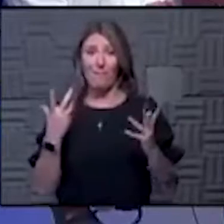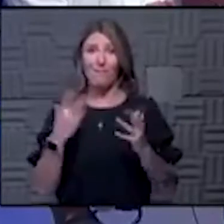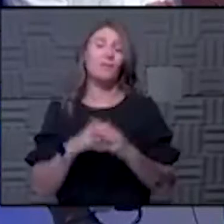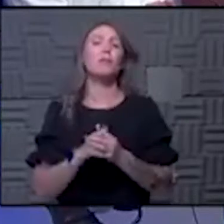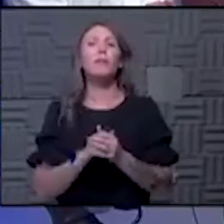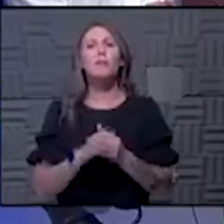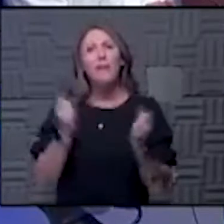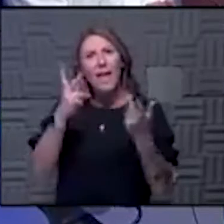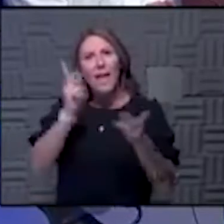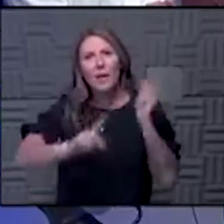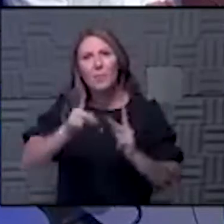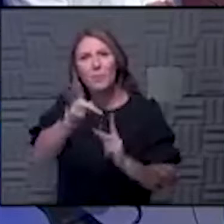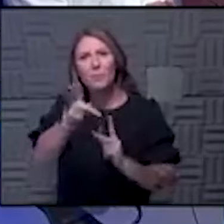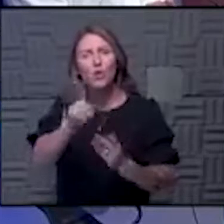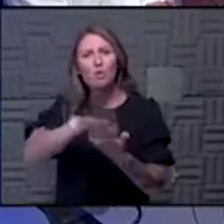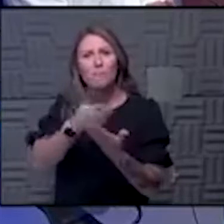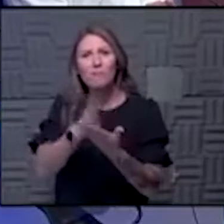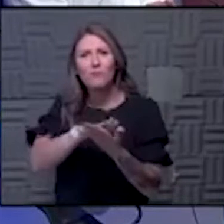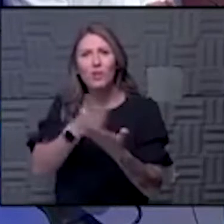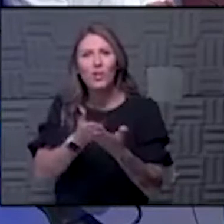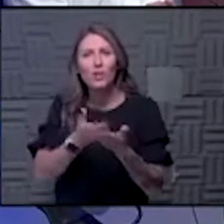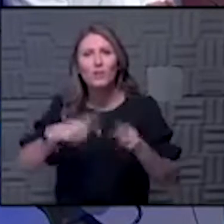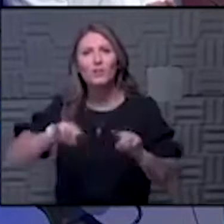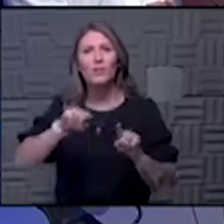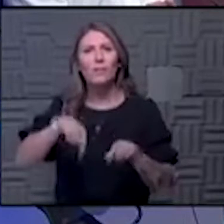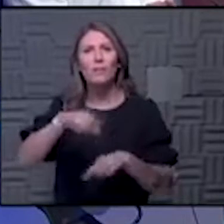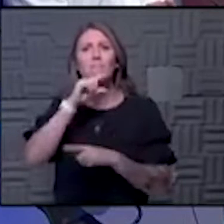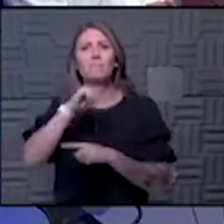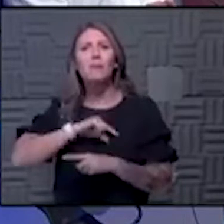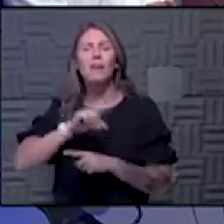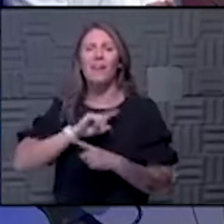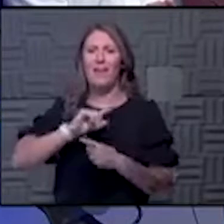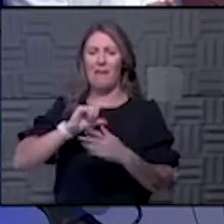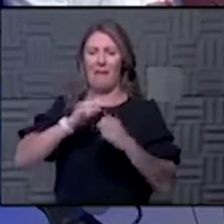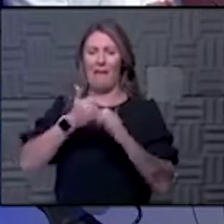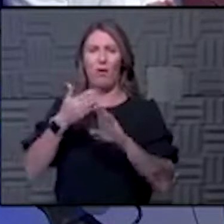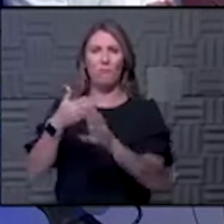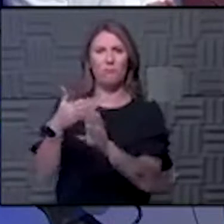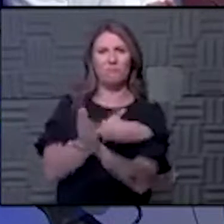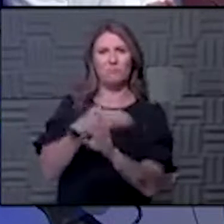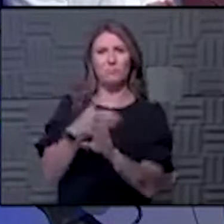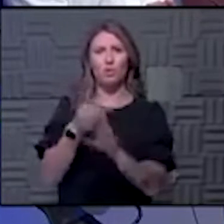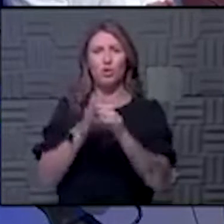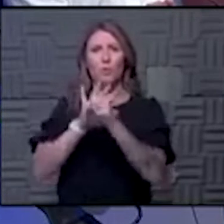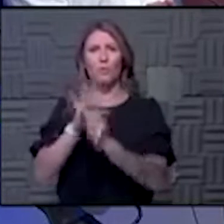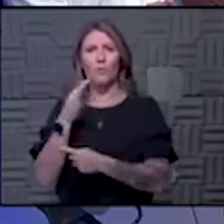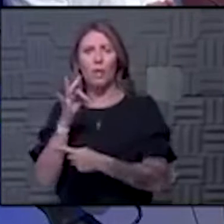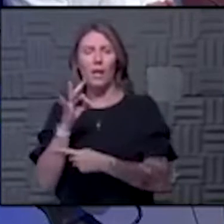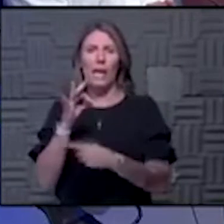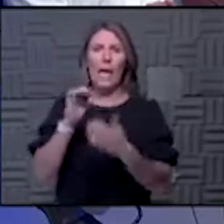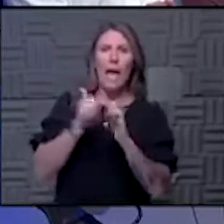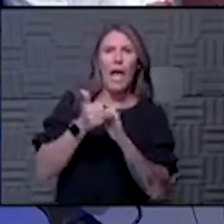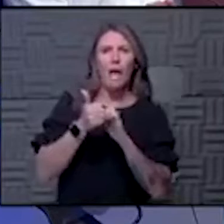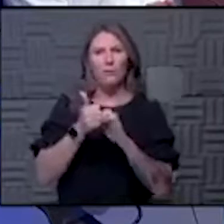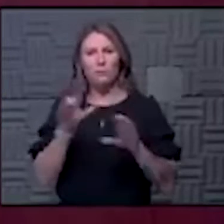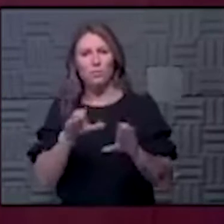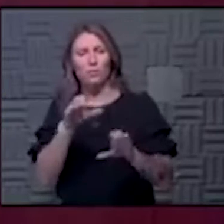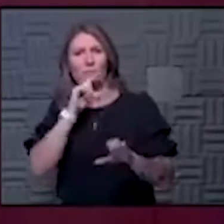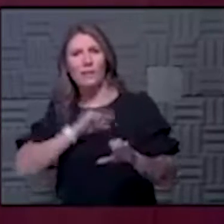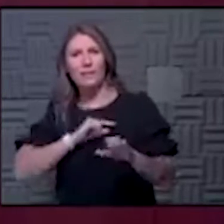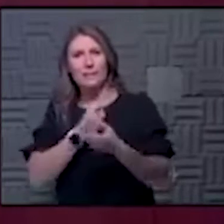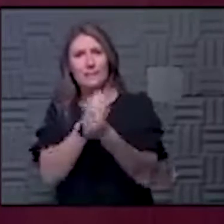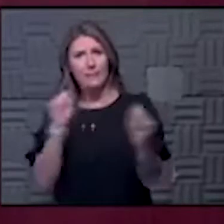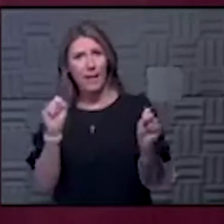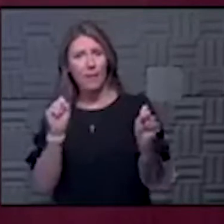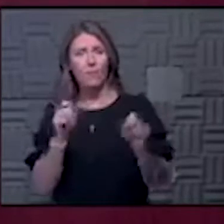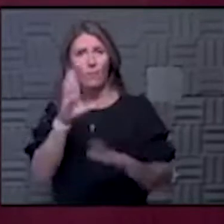How many people are you going to cook for this Thanksgiving? How does this compare to pre-COVID things? In fact, how do you think we could do Thanksgiving safely? You know, I